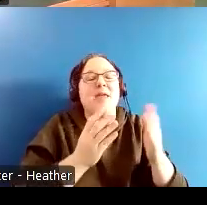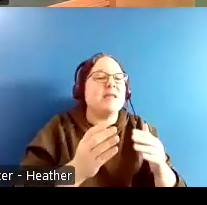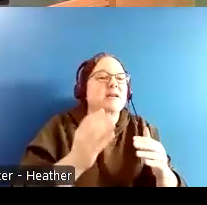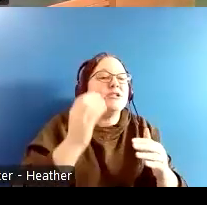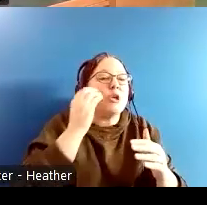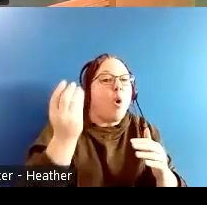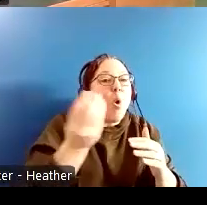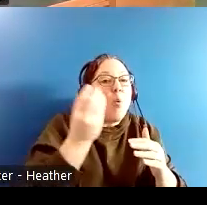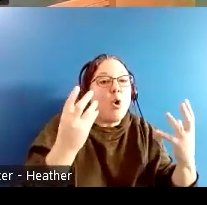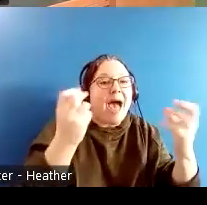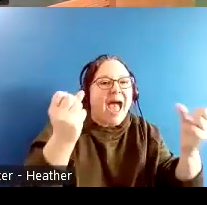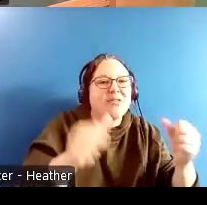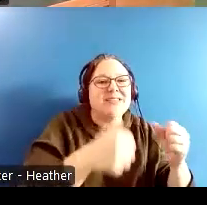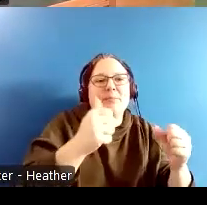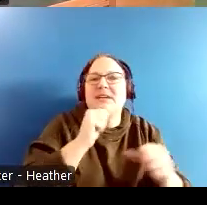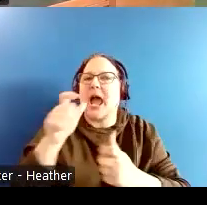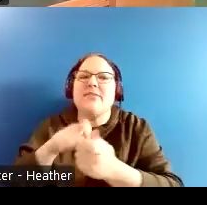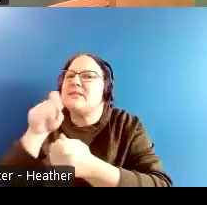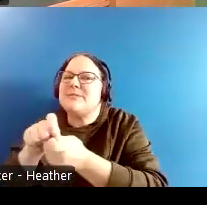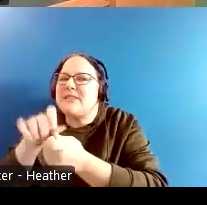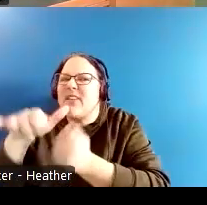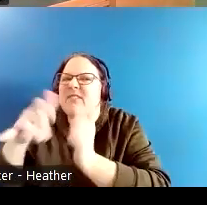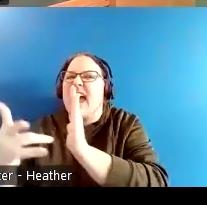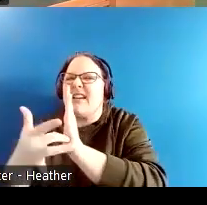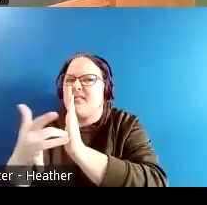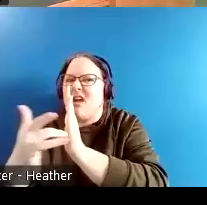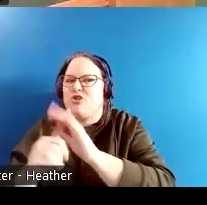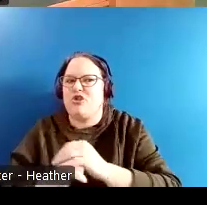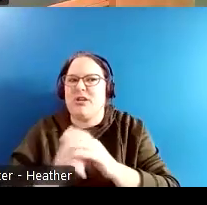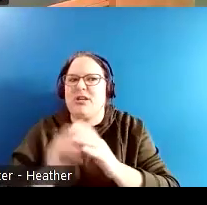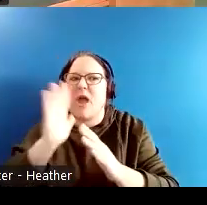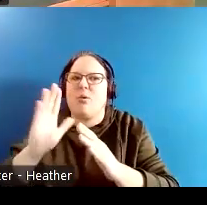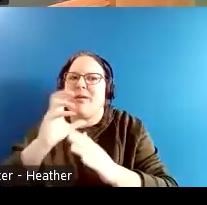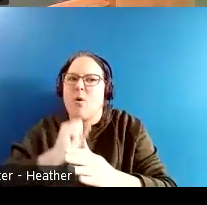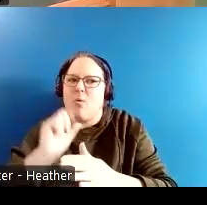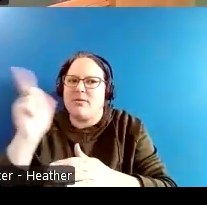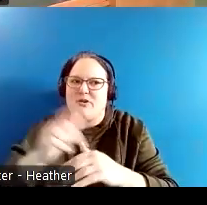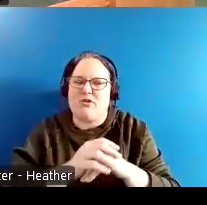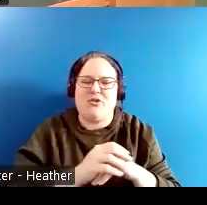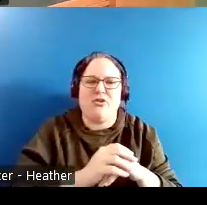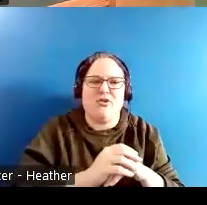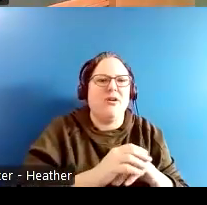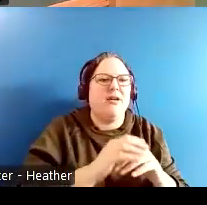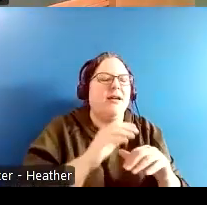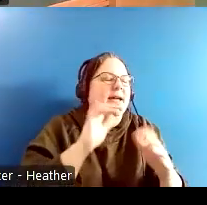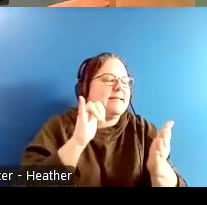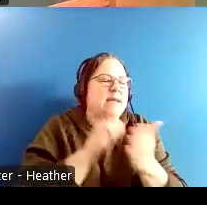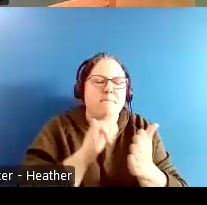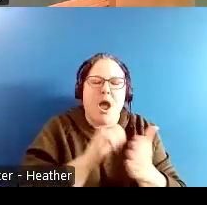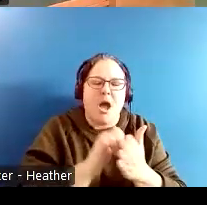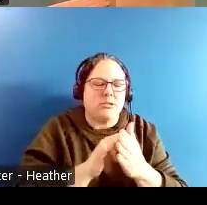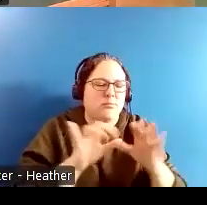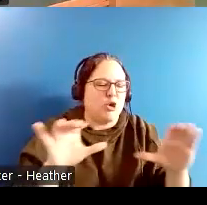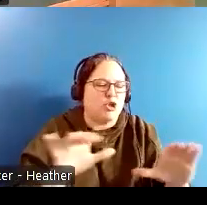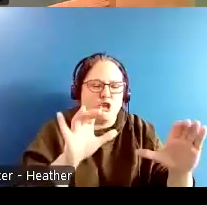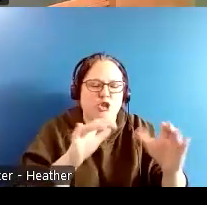something else, rather than the specifics of a particular technology. It's impossible to do randomized trials on every single iteration of